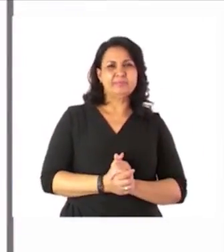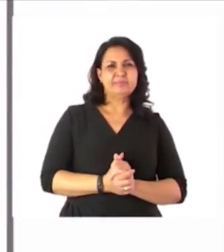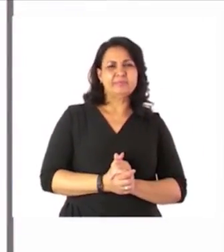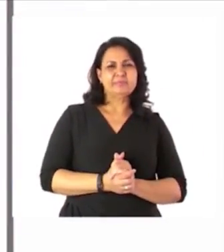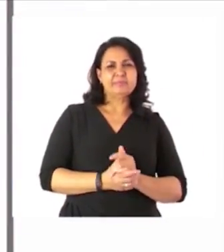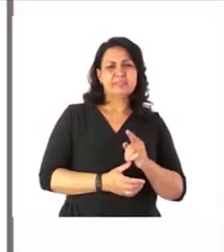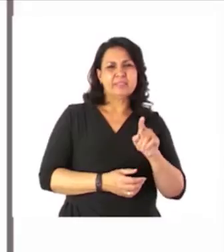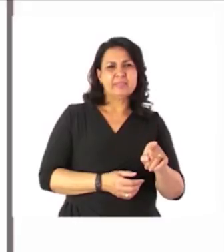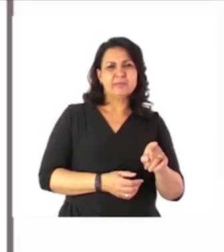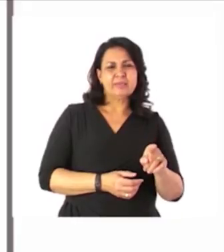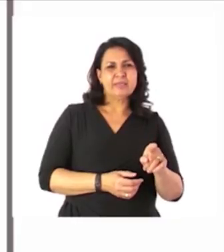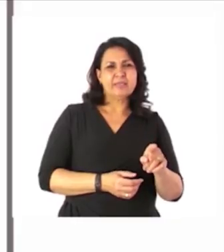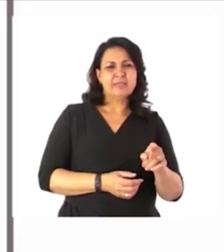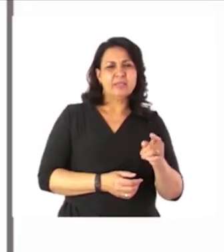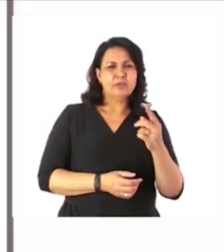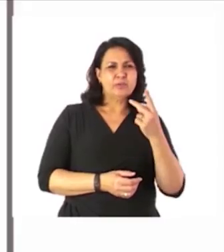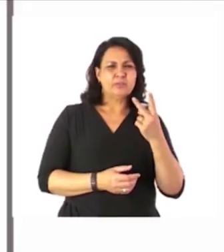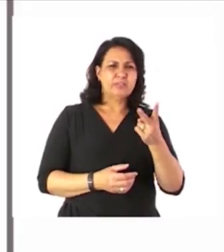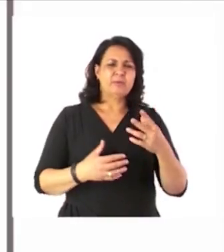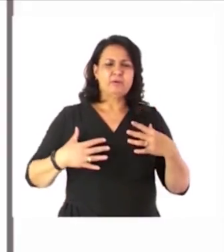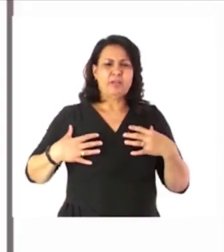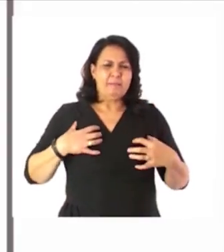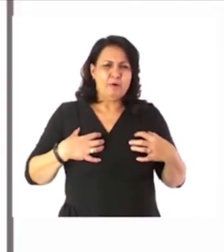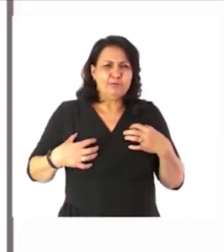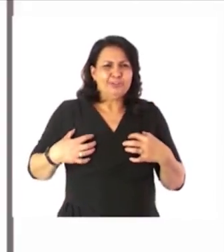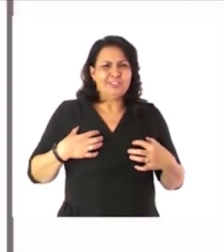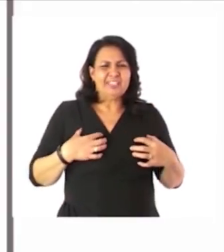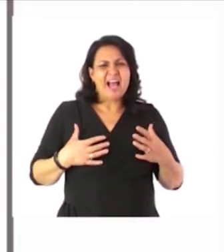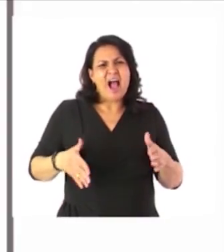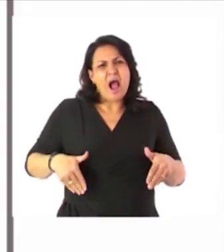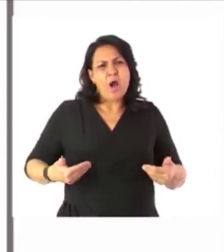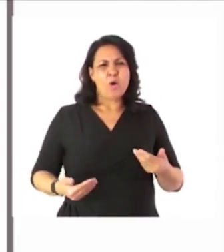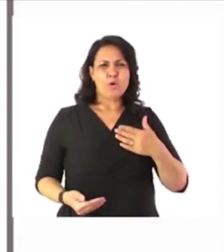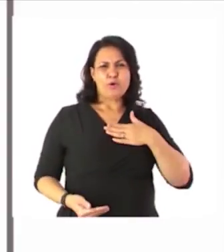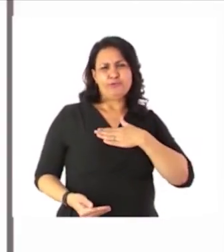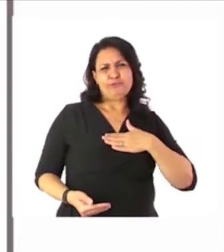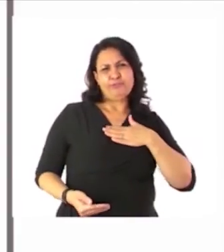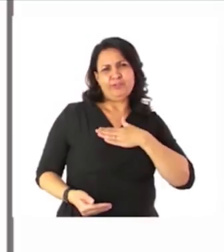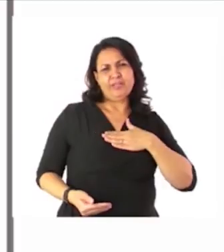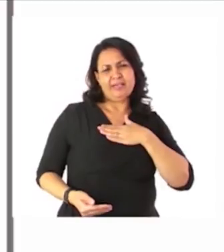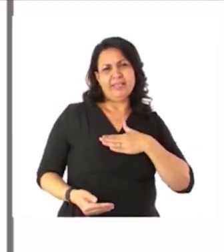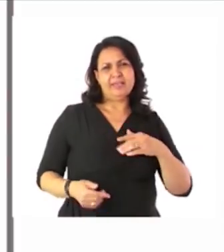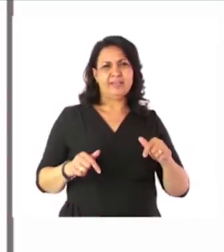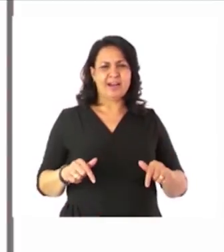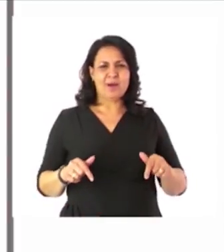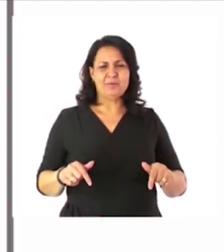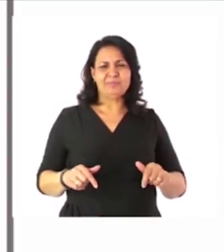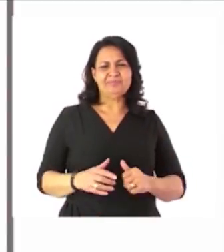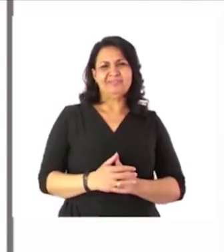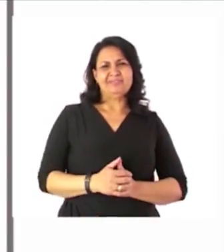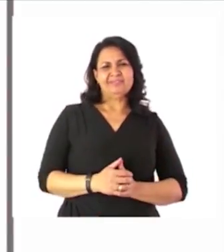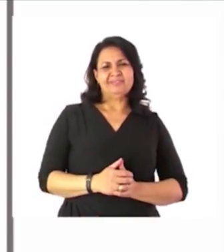page is all about emotions how you are feeling right now i can see your faces